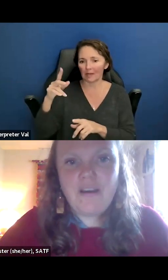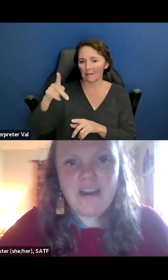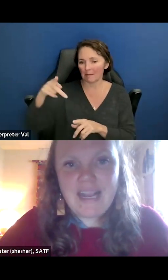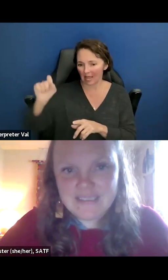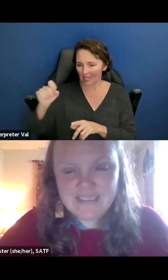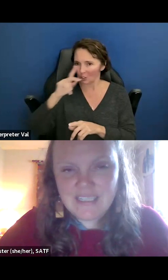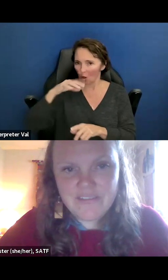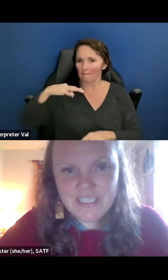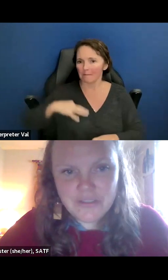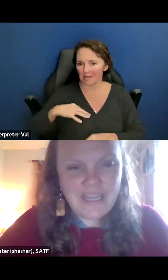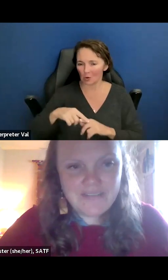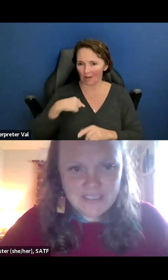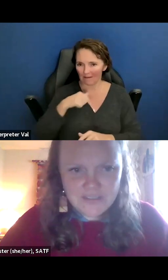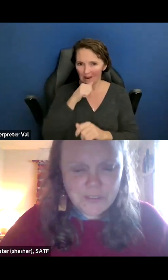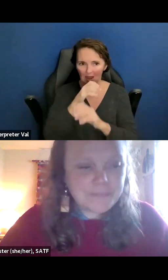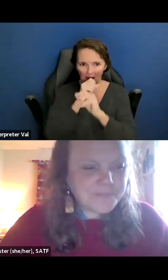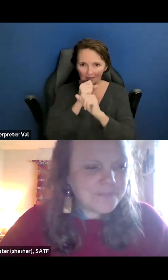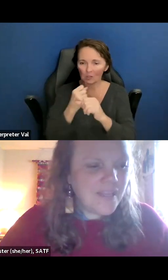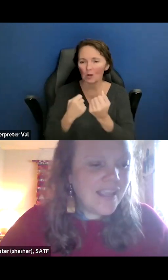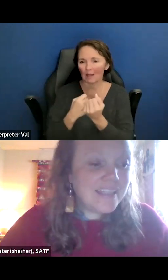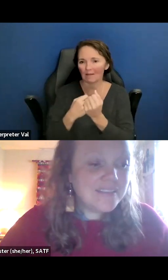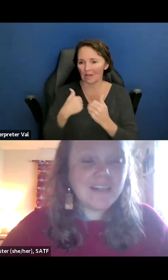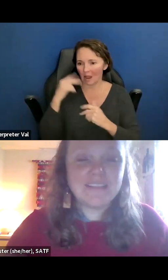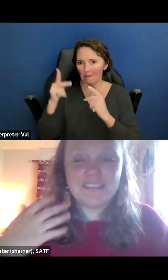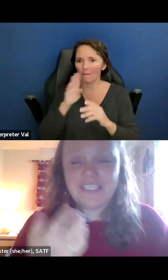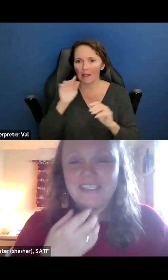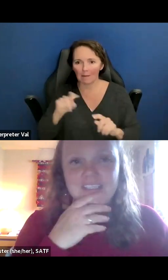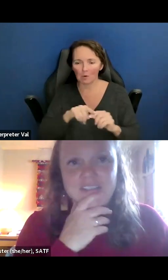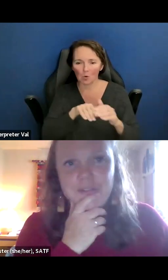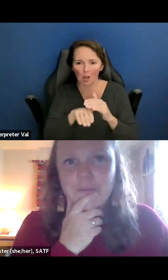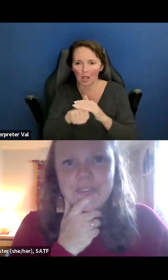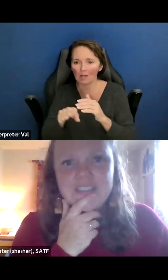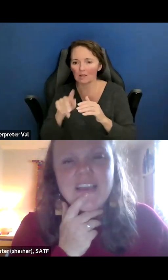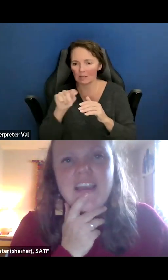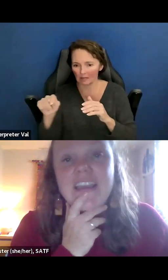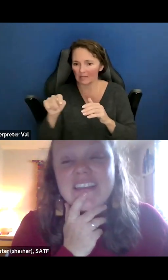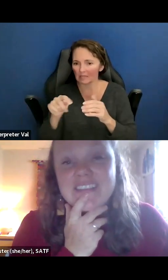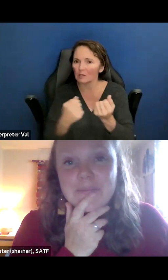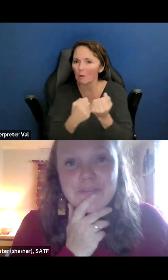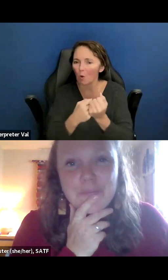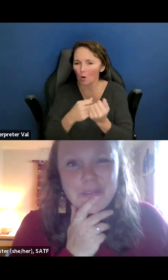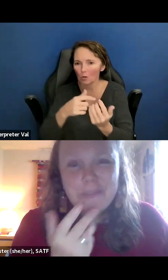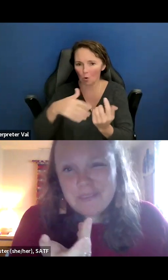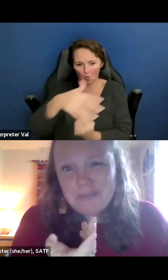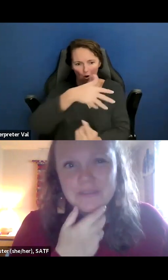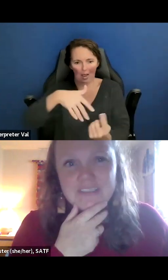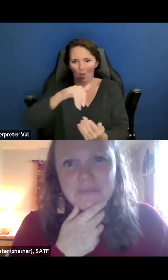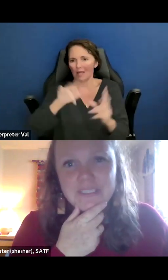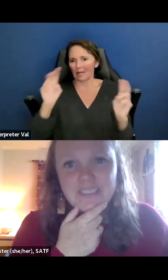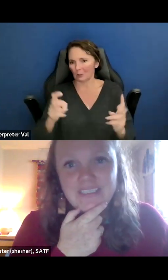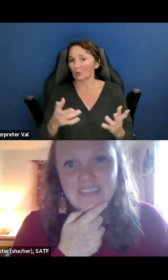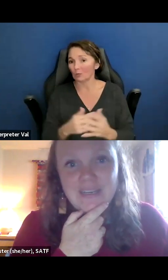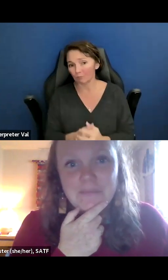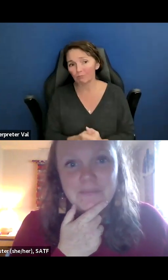youth are accessing confidential advocates for. And I'll share in just a few moments an example from Portland Public Schools